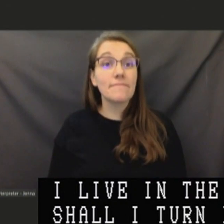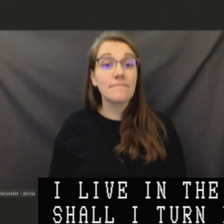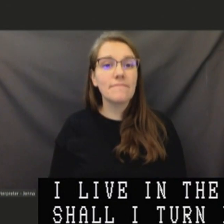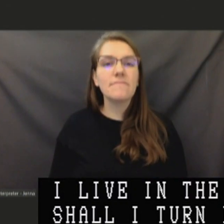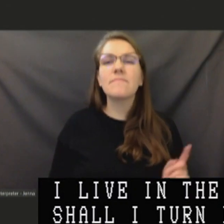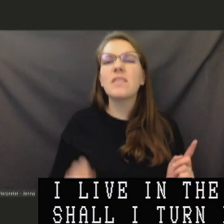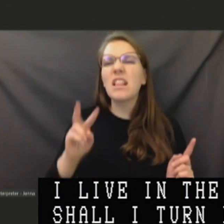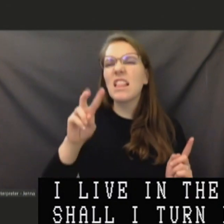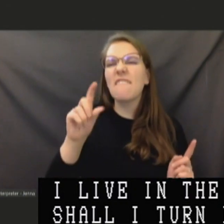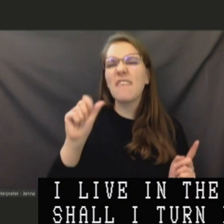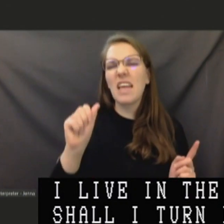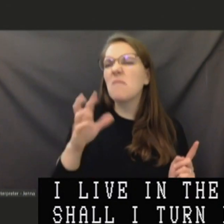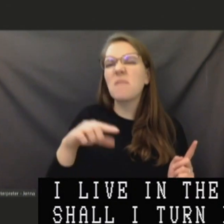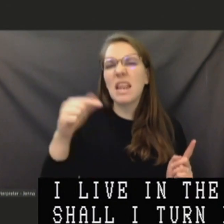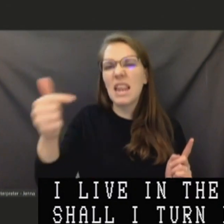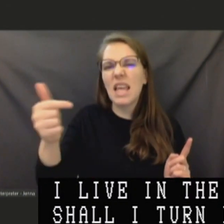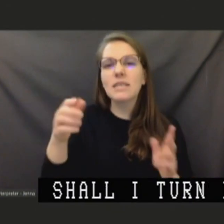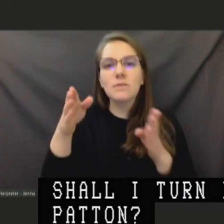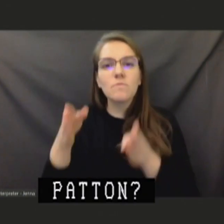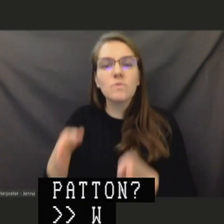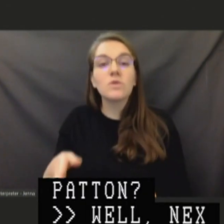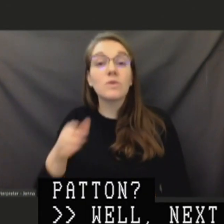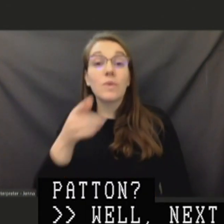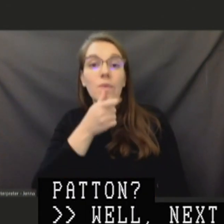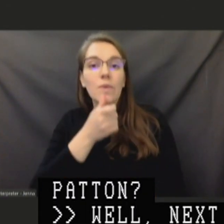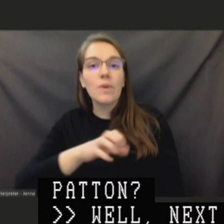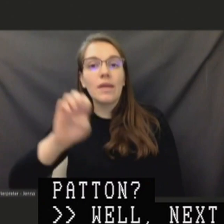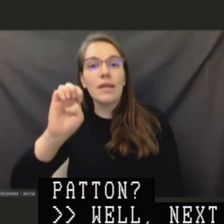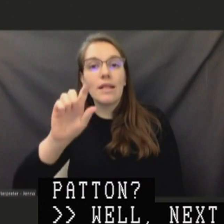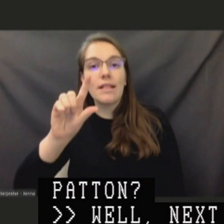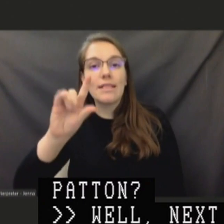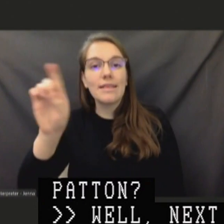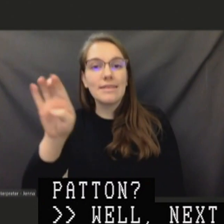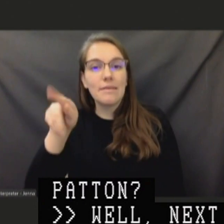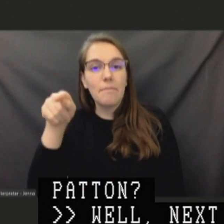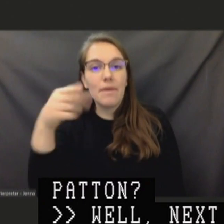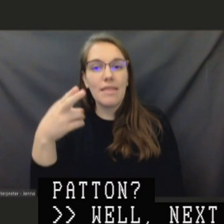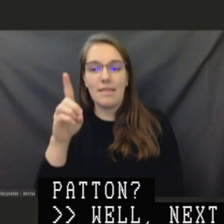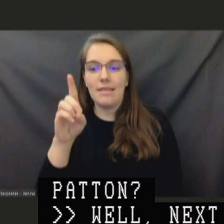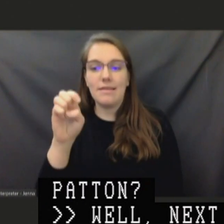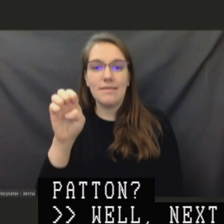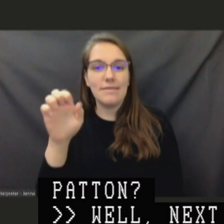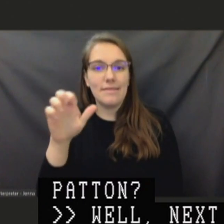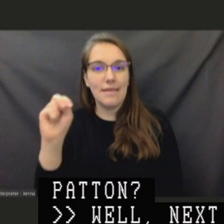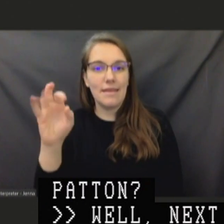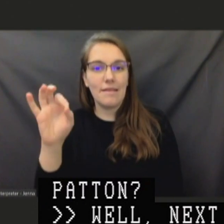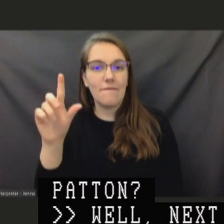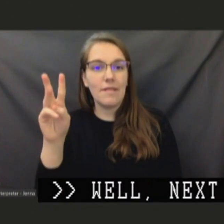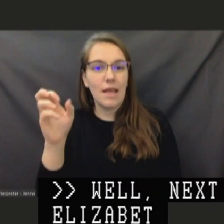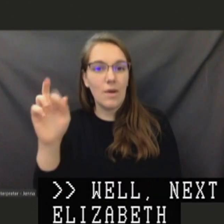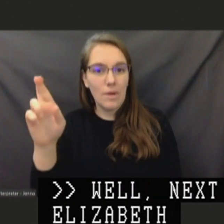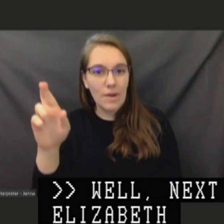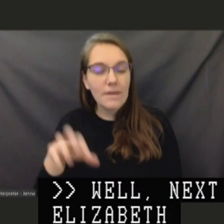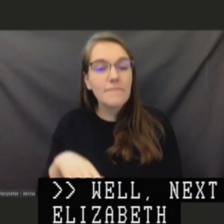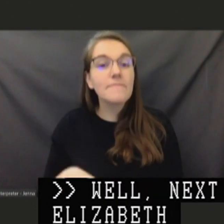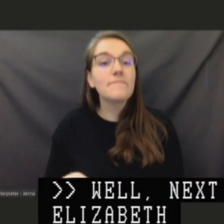Next person will be Elizabeth Dean Flower. Hi, everyone.